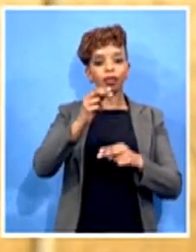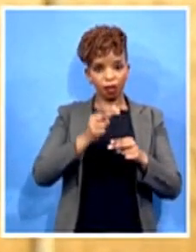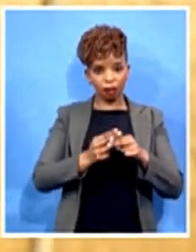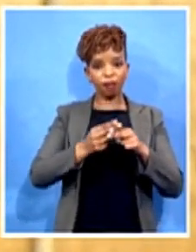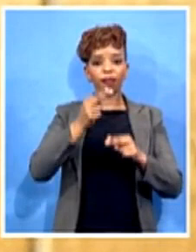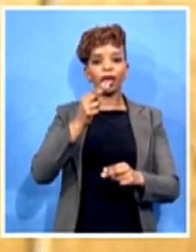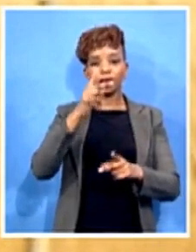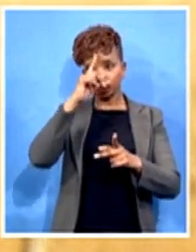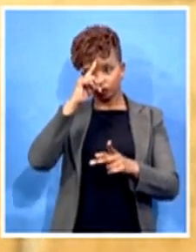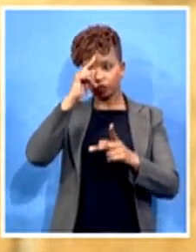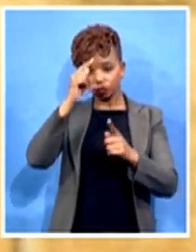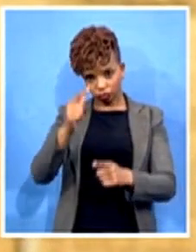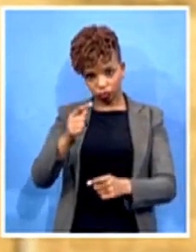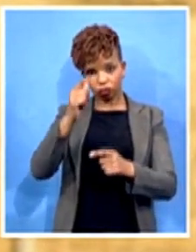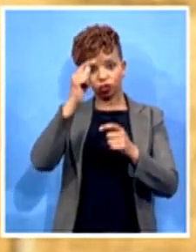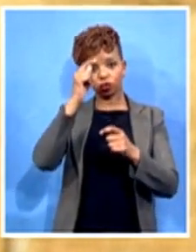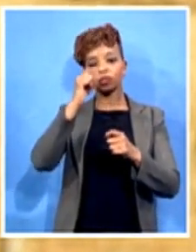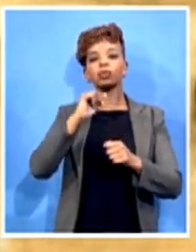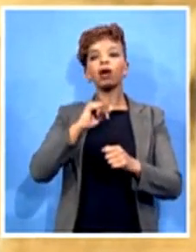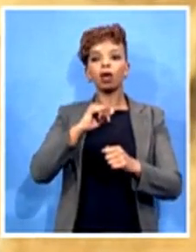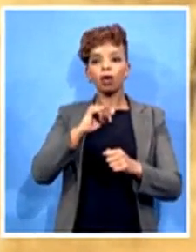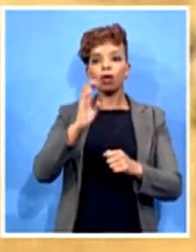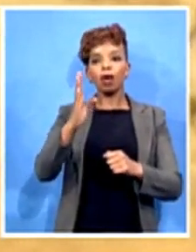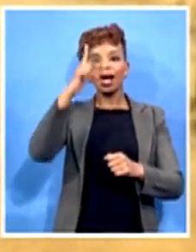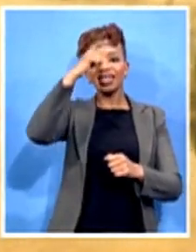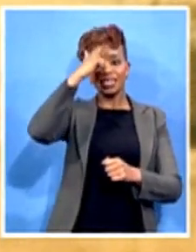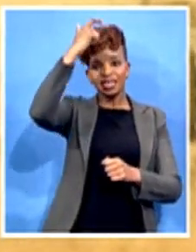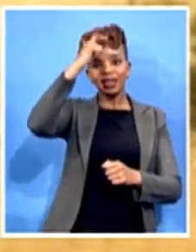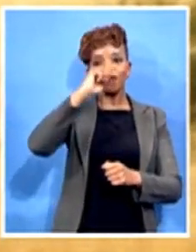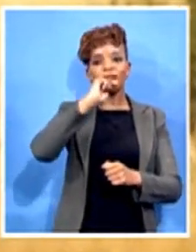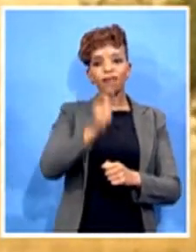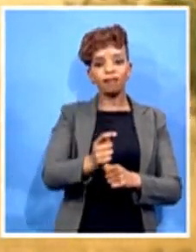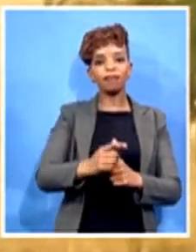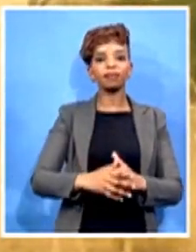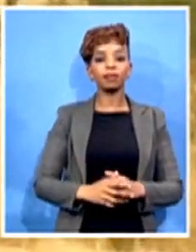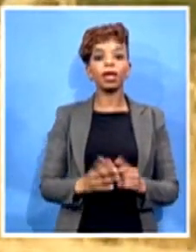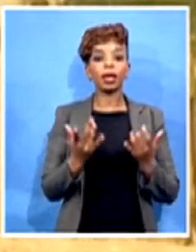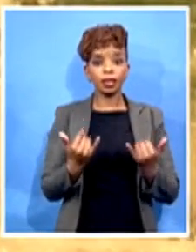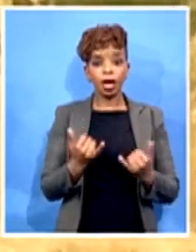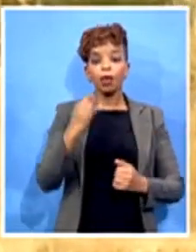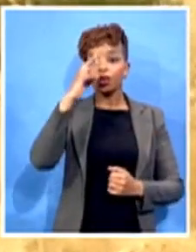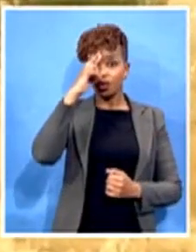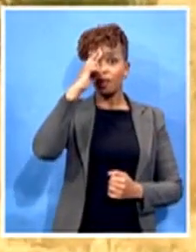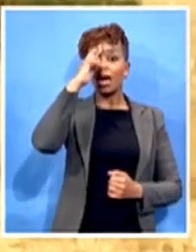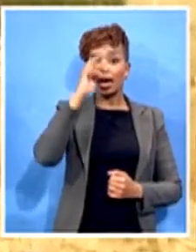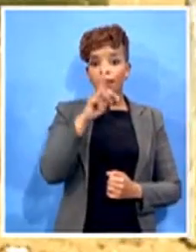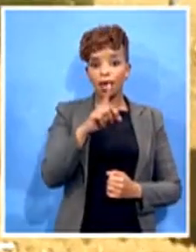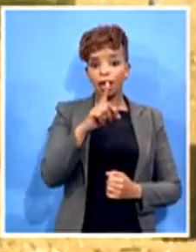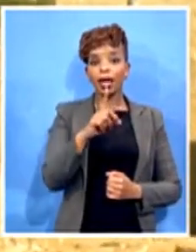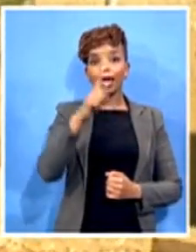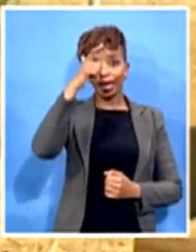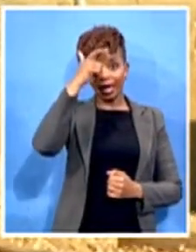chieftainship. You must remember now, they dethroned him as a king, and then later they just put him as an